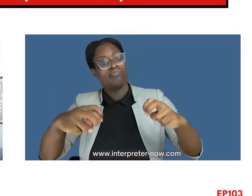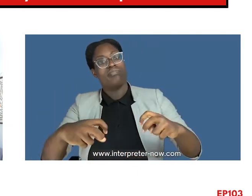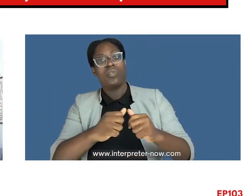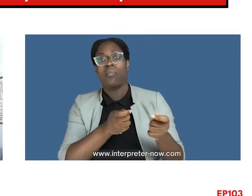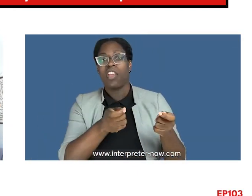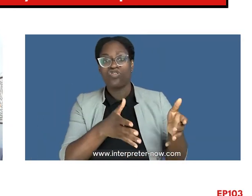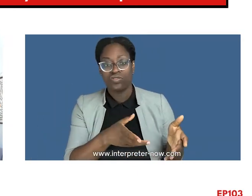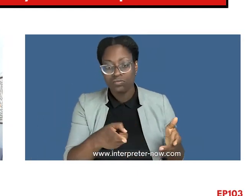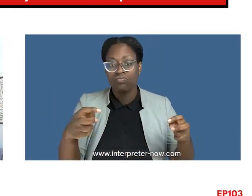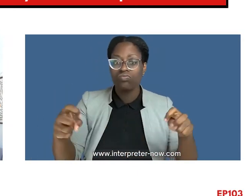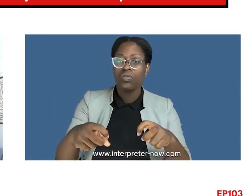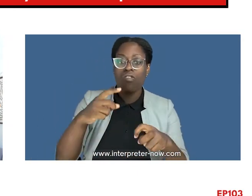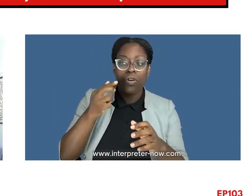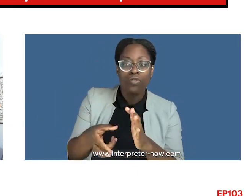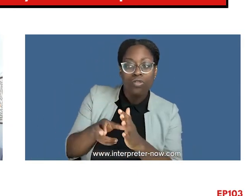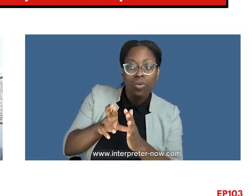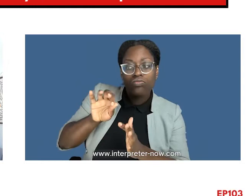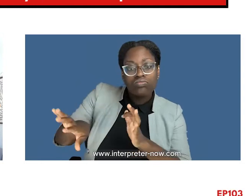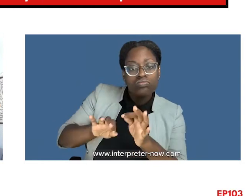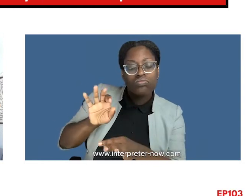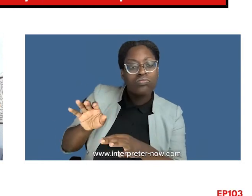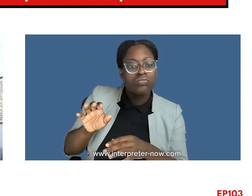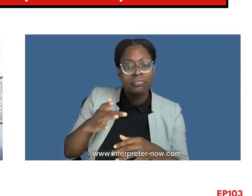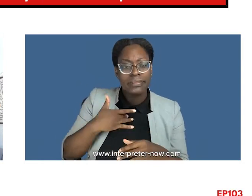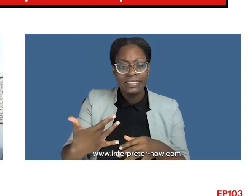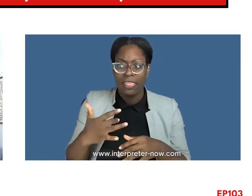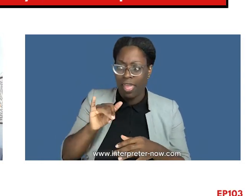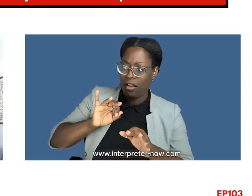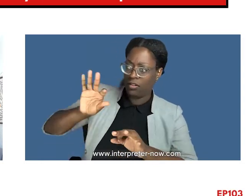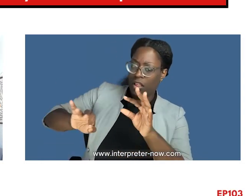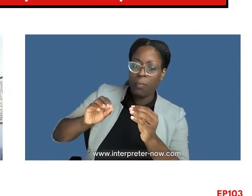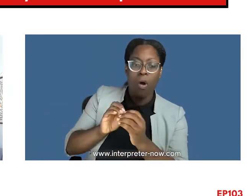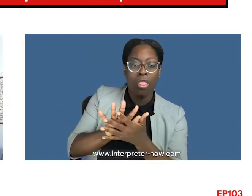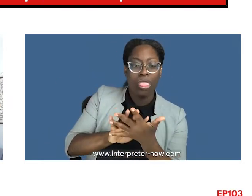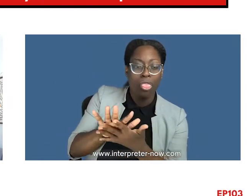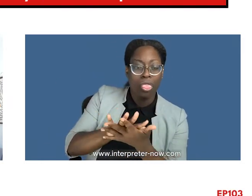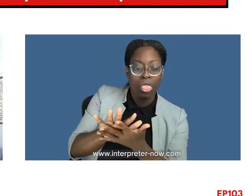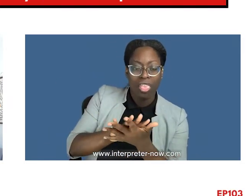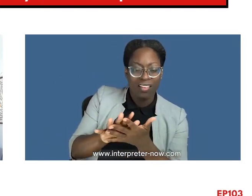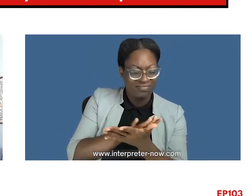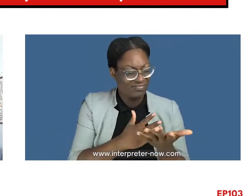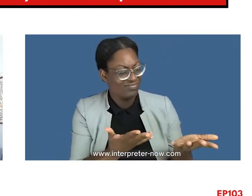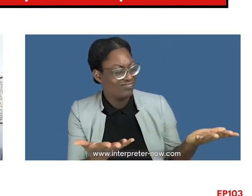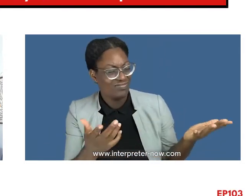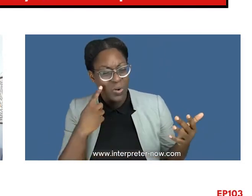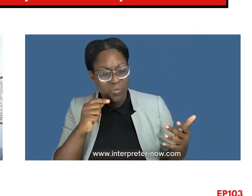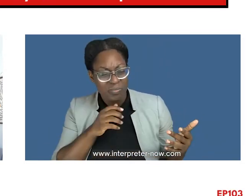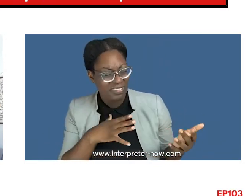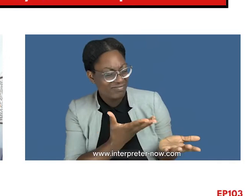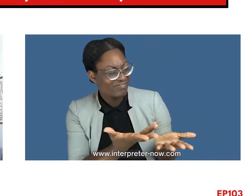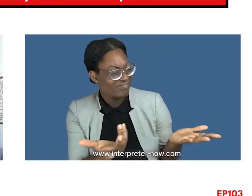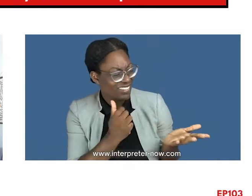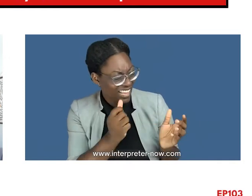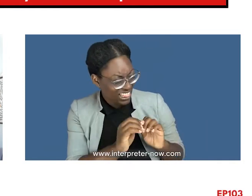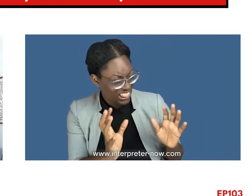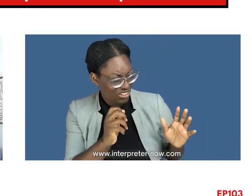receive less quality feedback from their managers. The statistics show that. And so knowing that, how are you developing